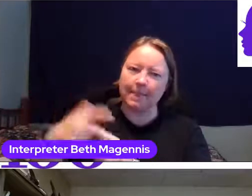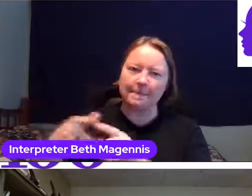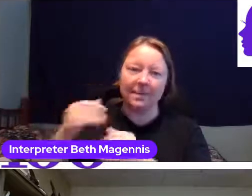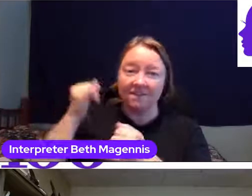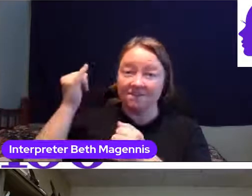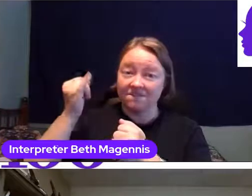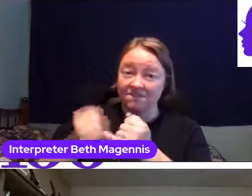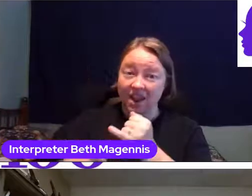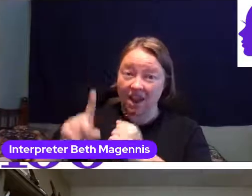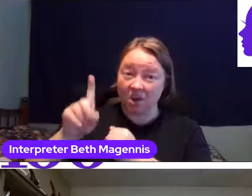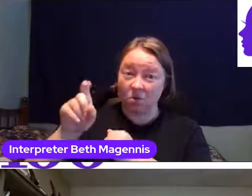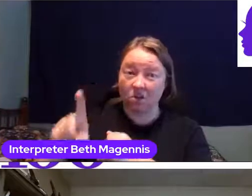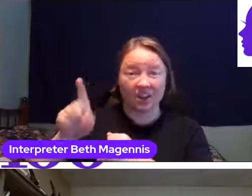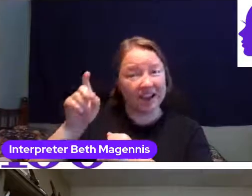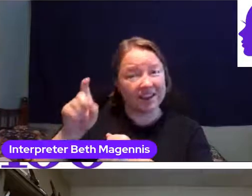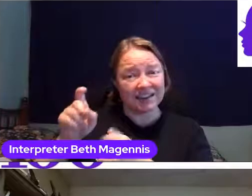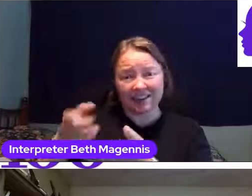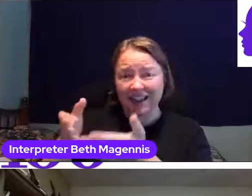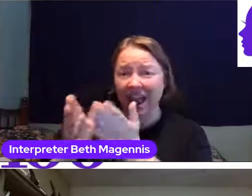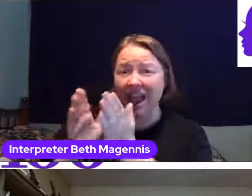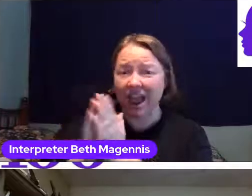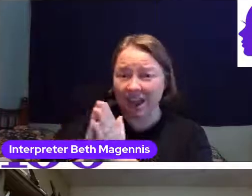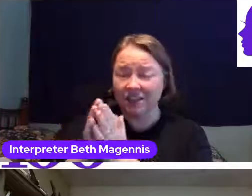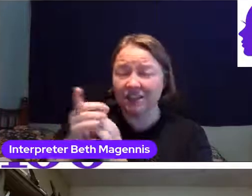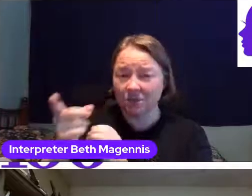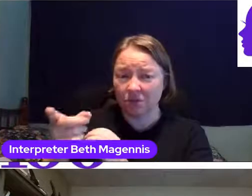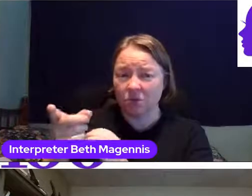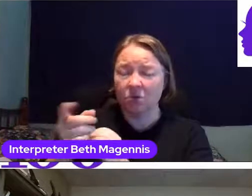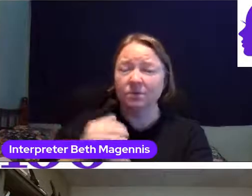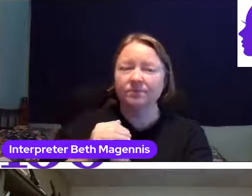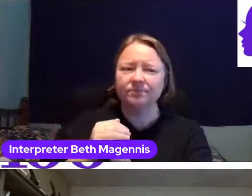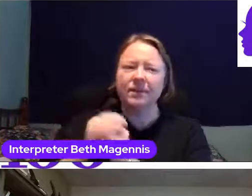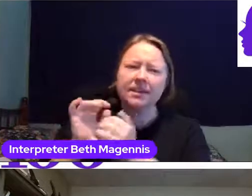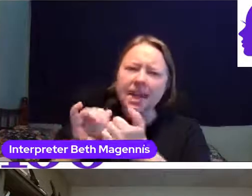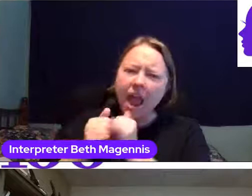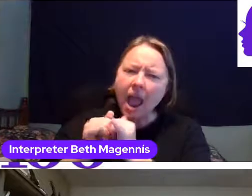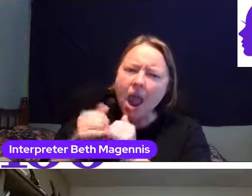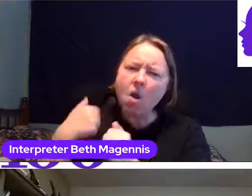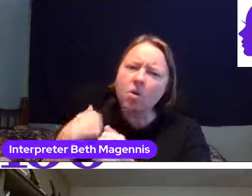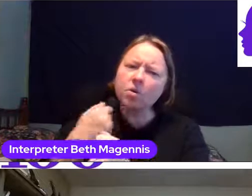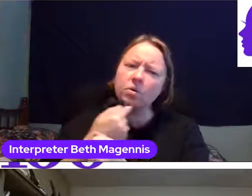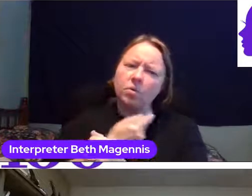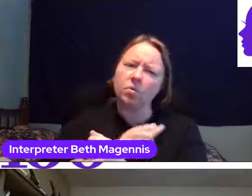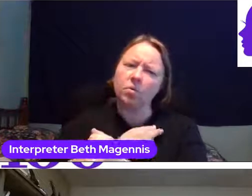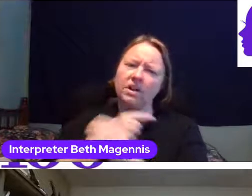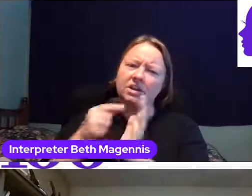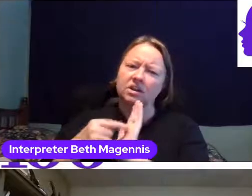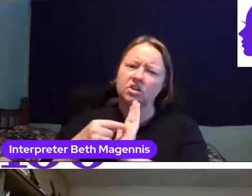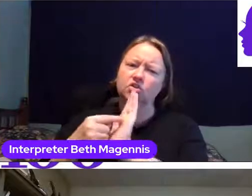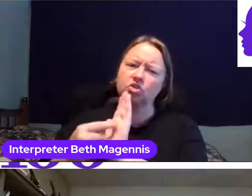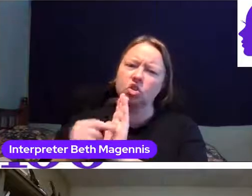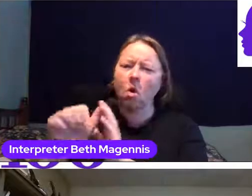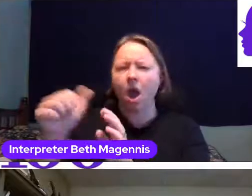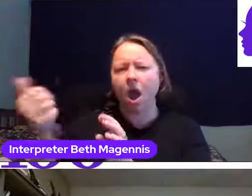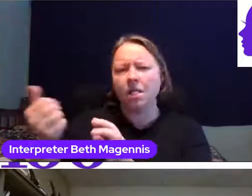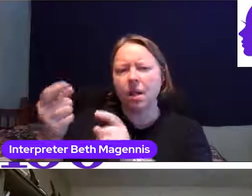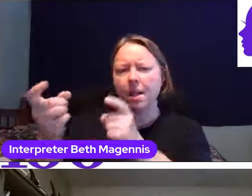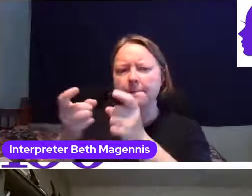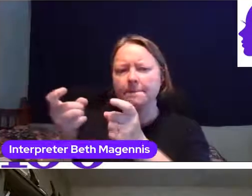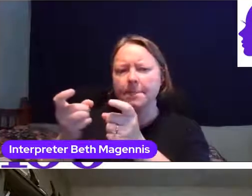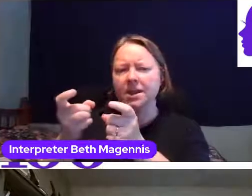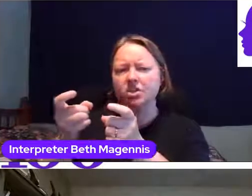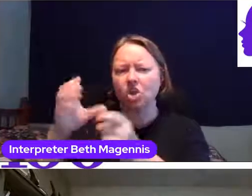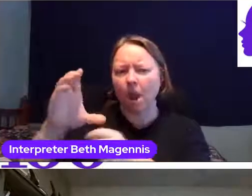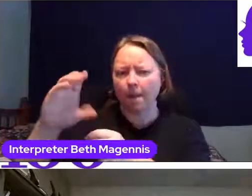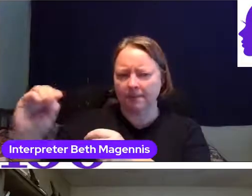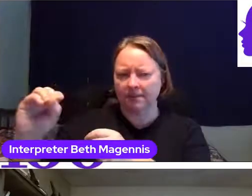final question that I need to ask of you is, how do we show other management companies